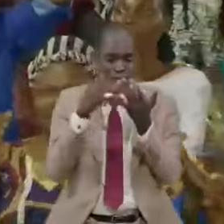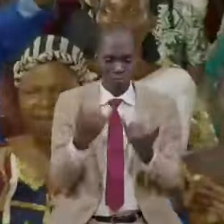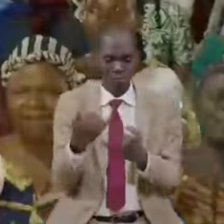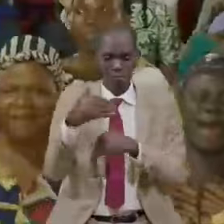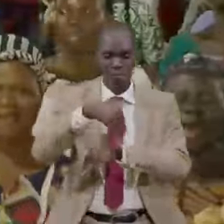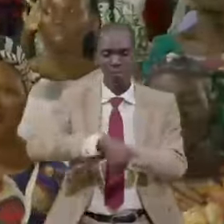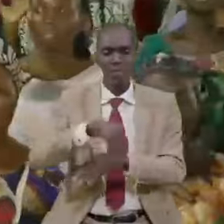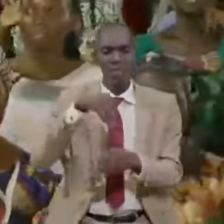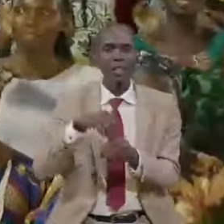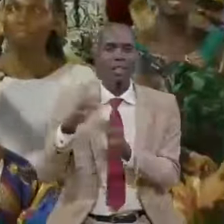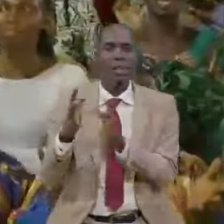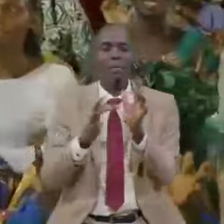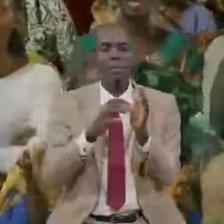name.